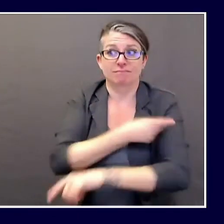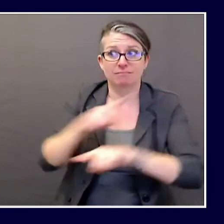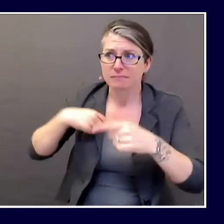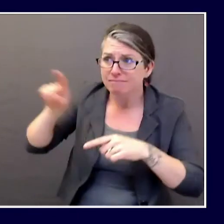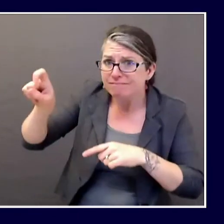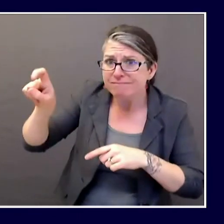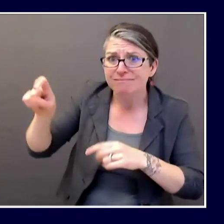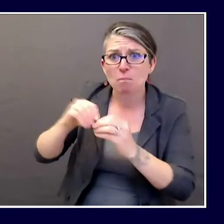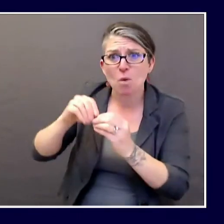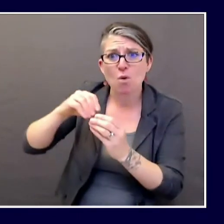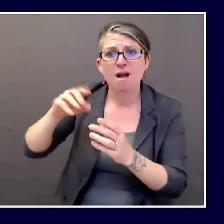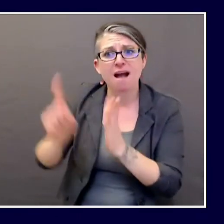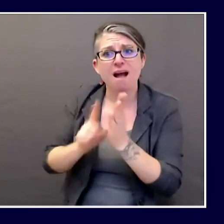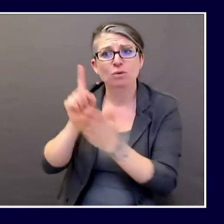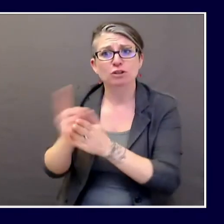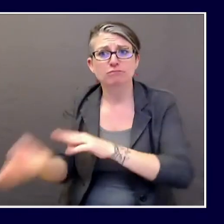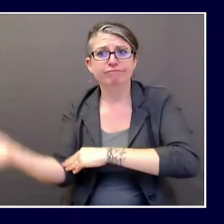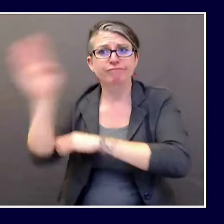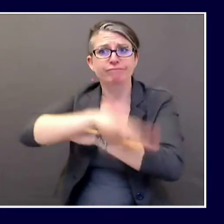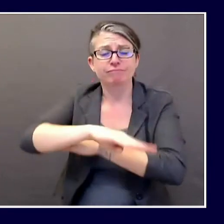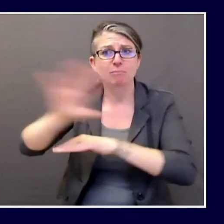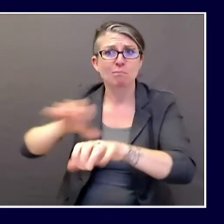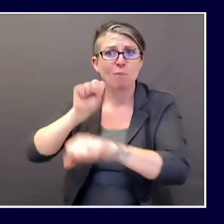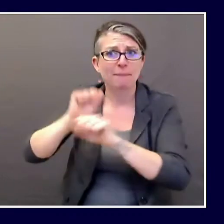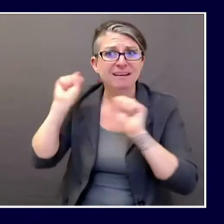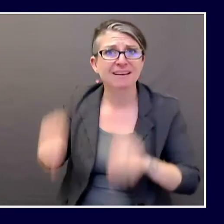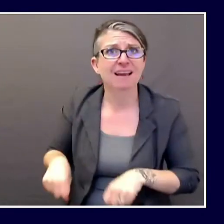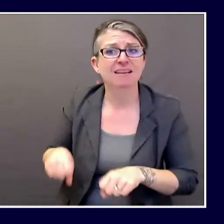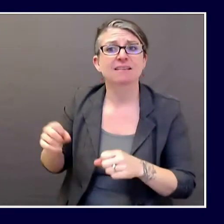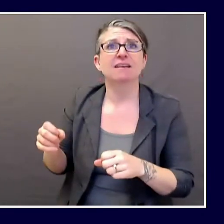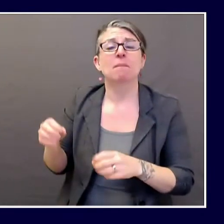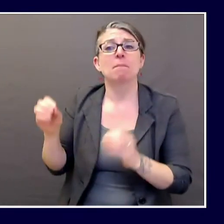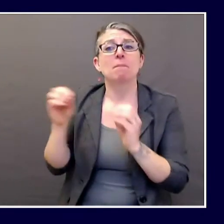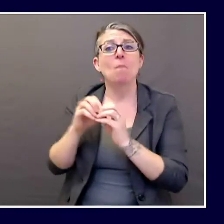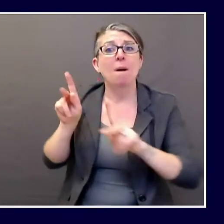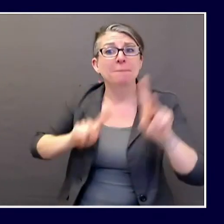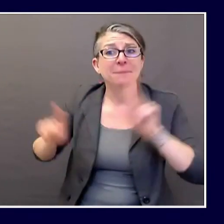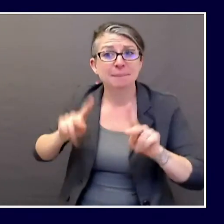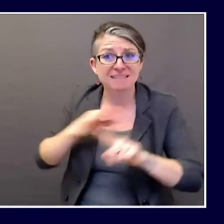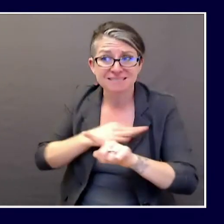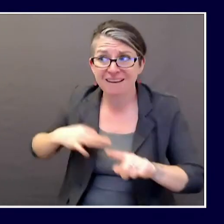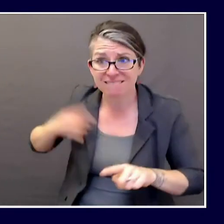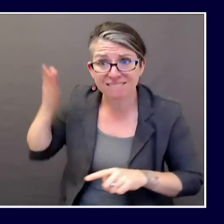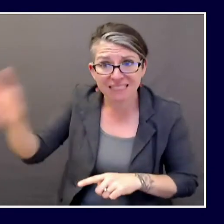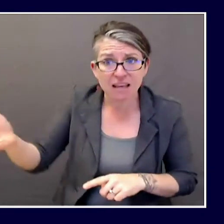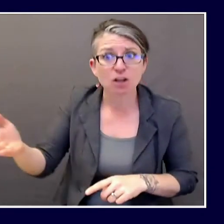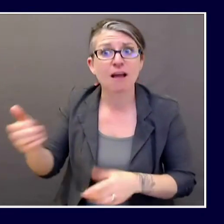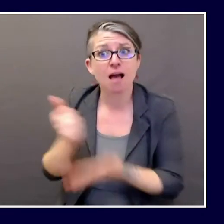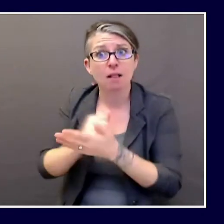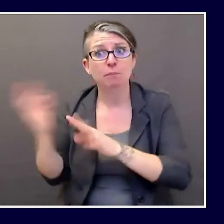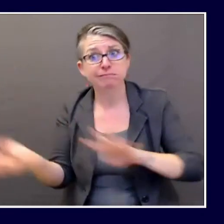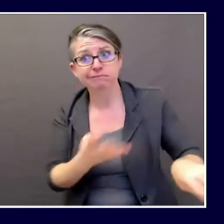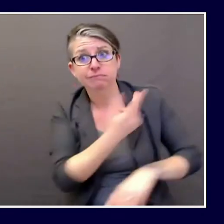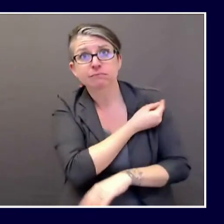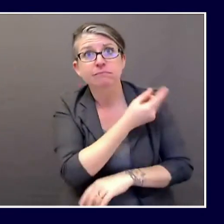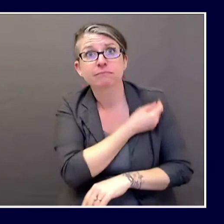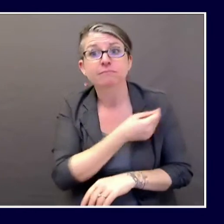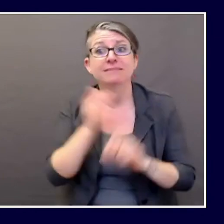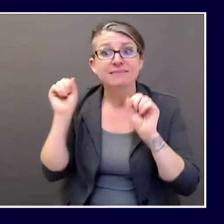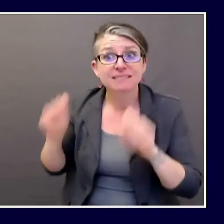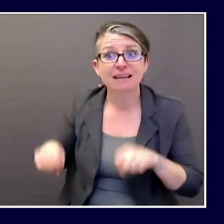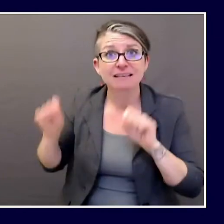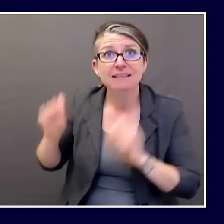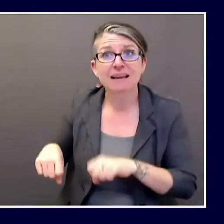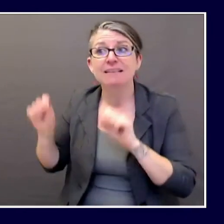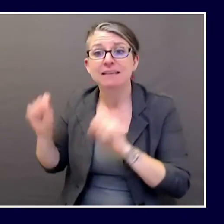going to continue. It's going to be that dial we keep turning up. But as we continue to do so, then shots will be easier to